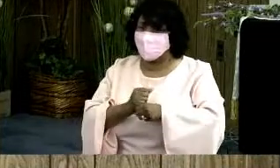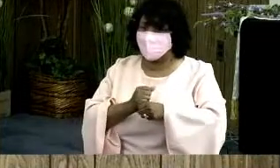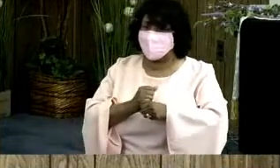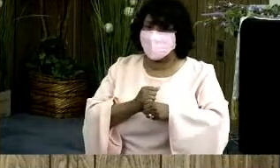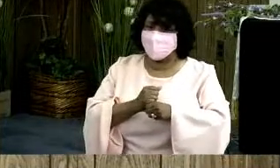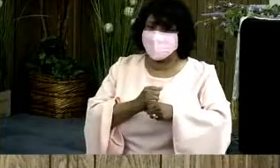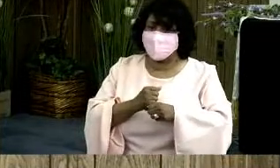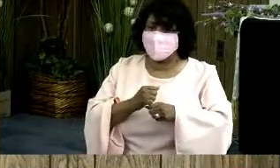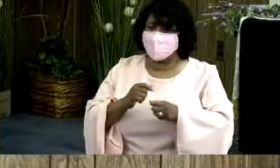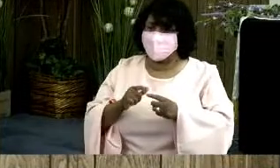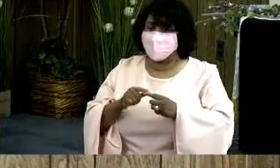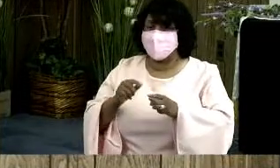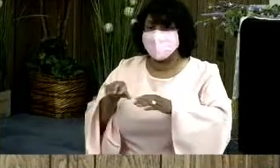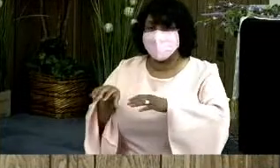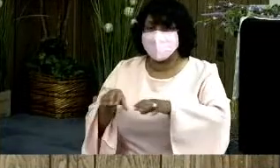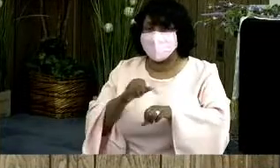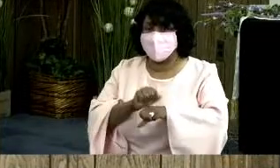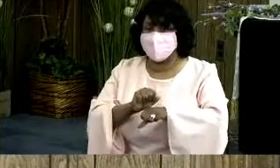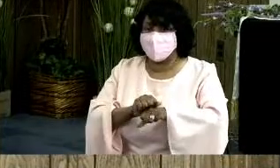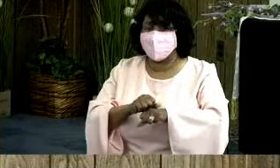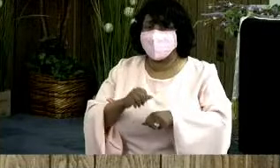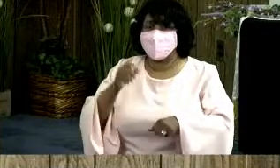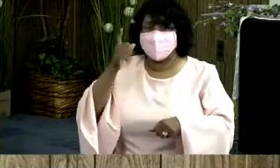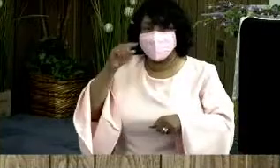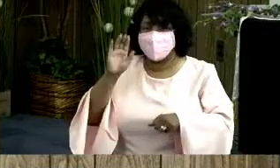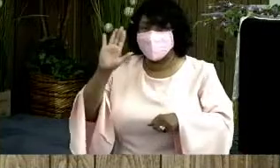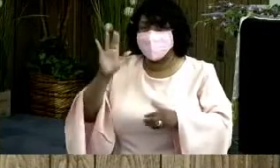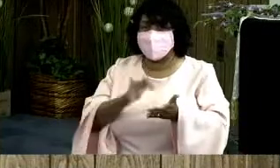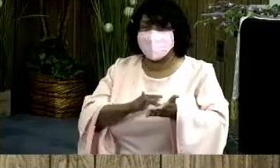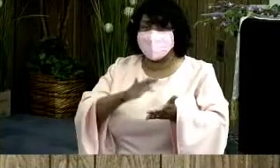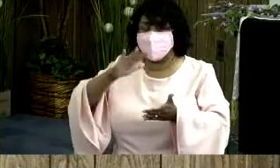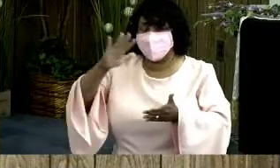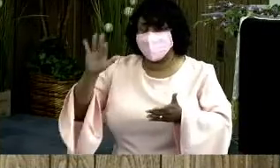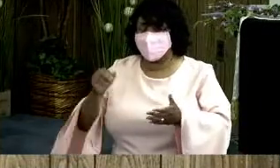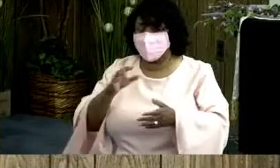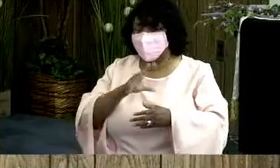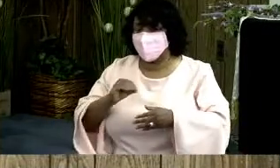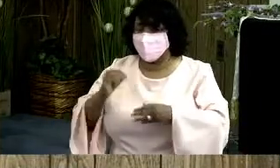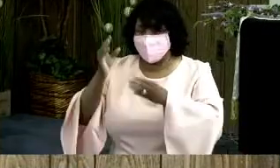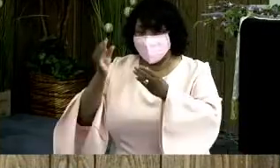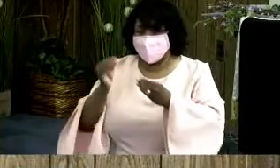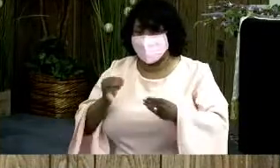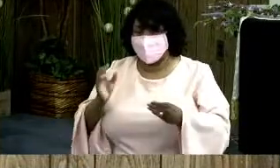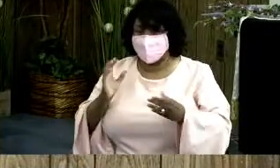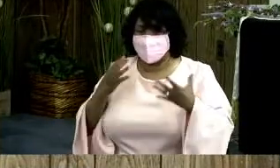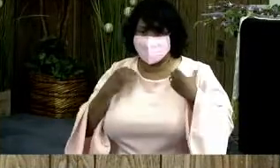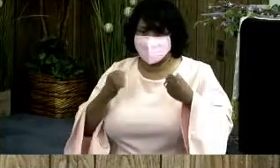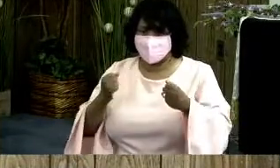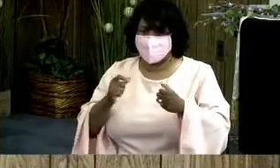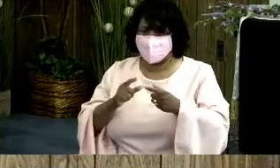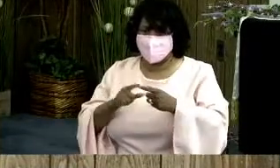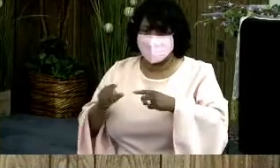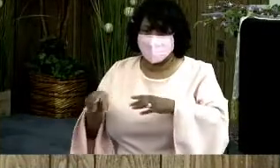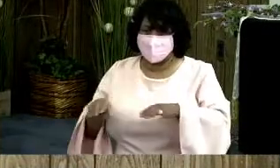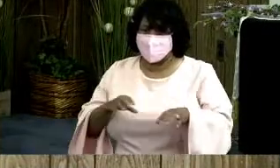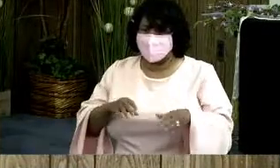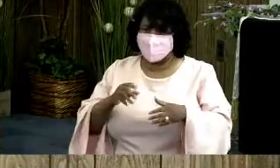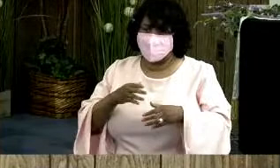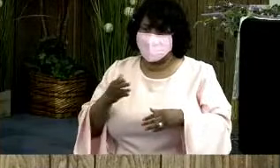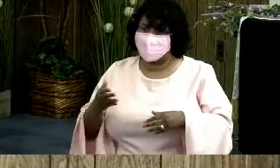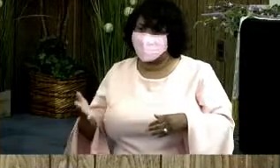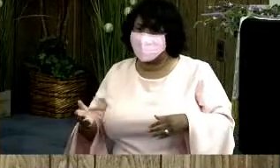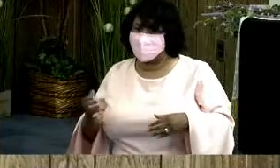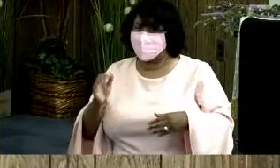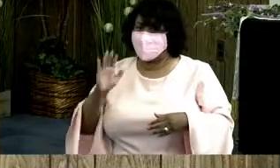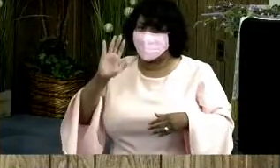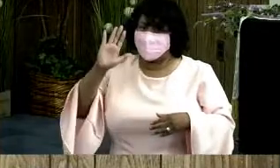for your glory. So equip us, empower us, Father, to do the things that you have made us to do for